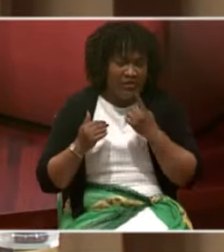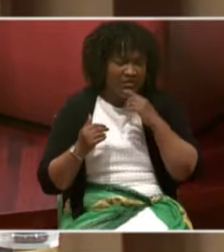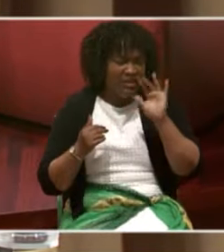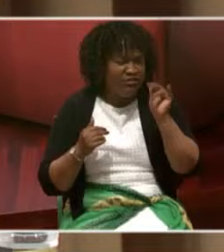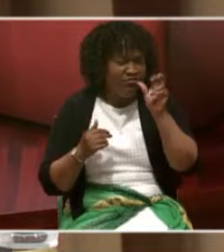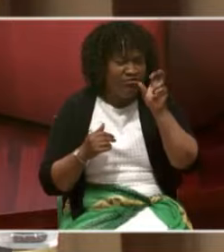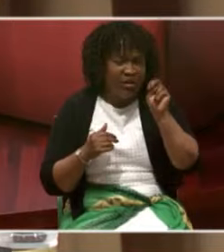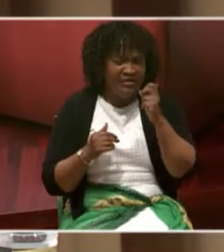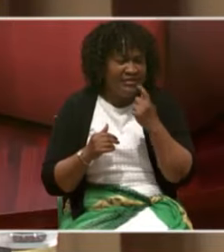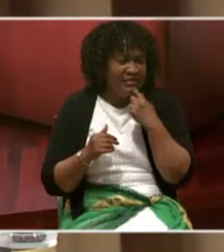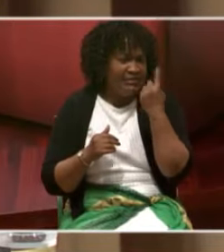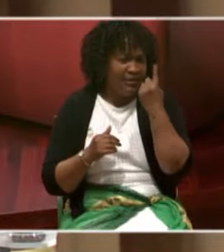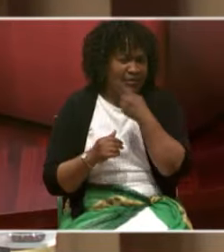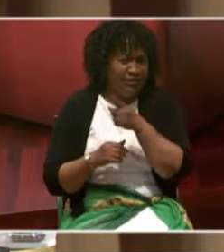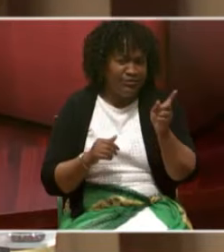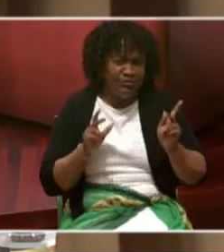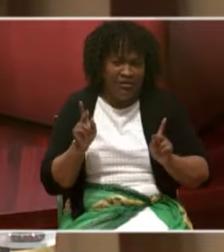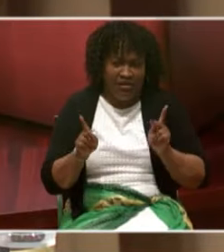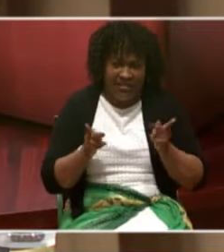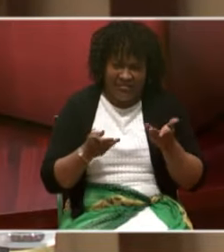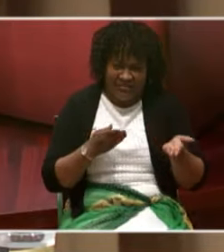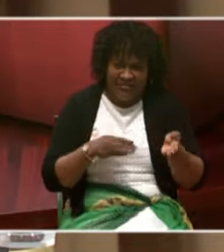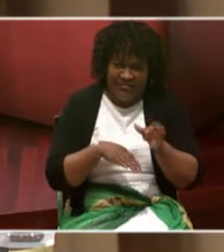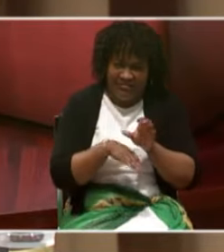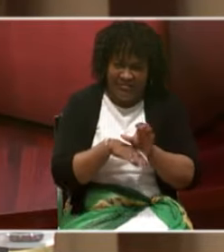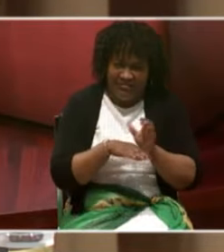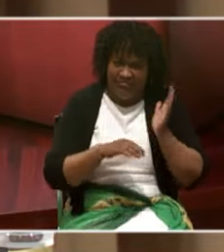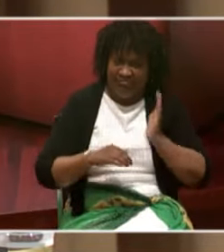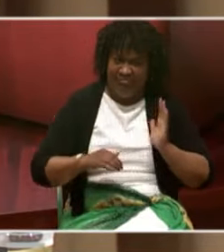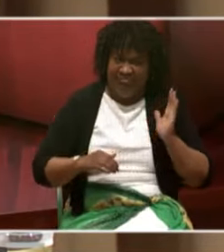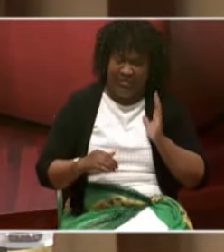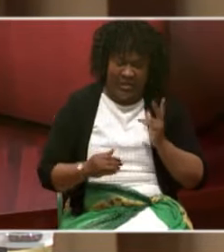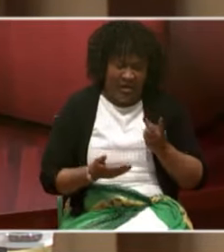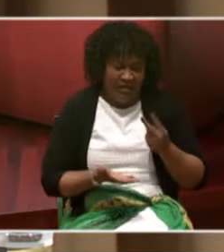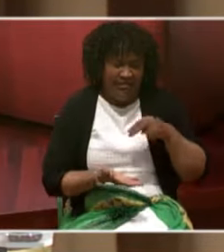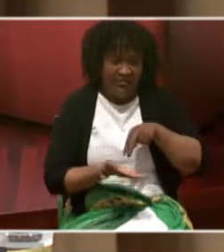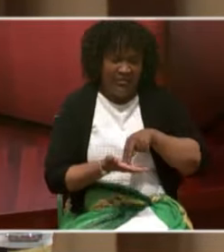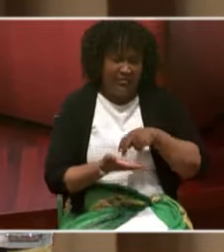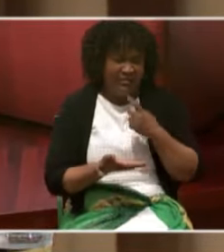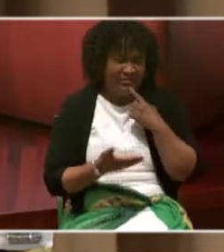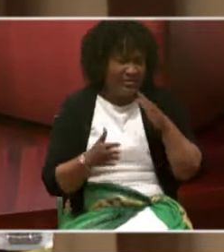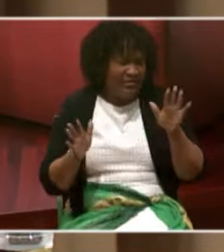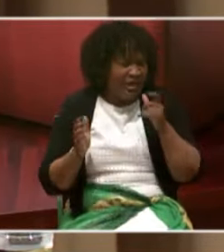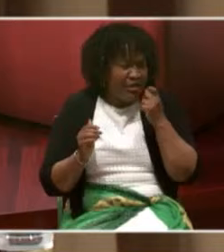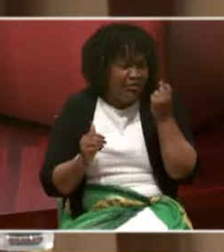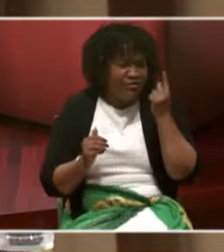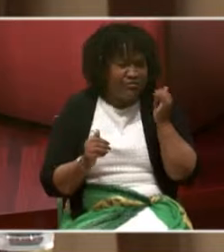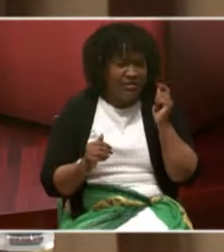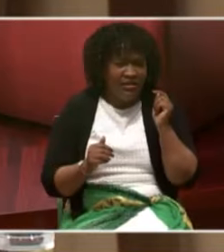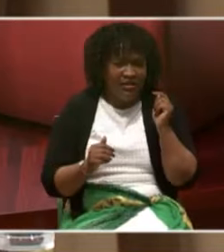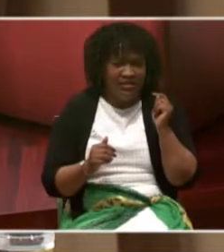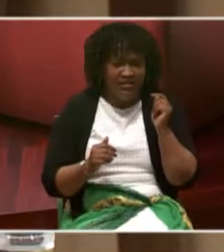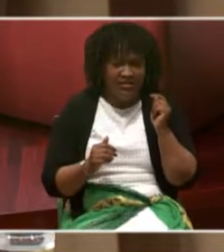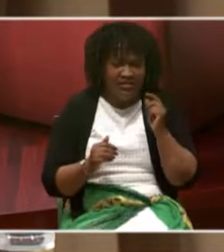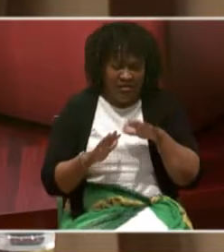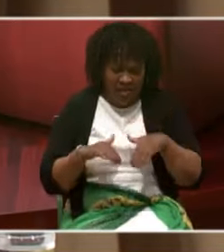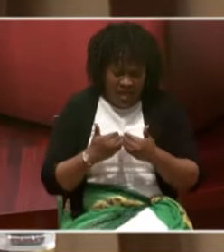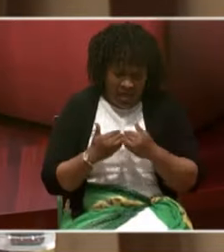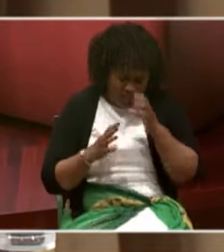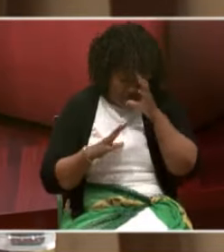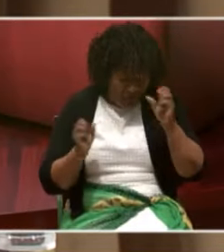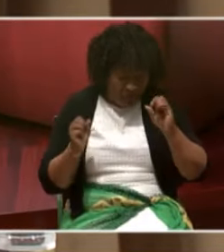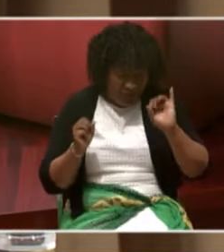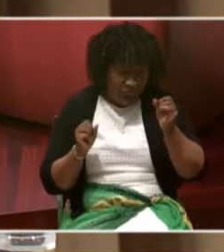us. So President Lyndon Johnson came to Congress on March 15th, 8 days after